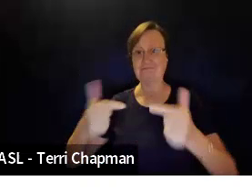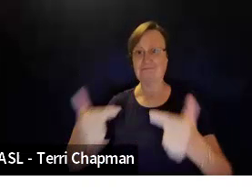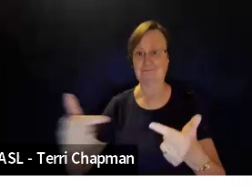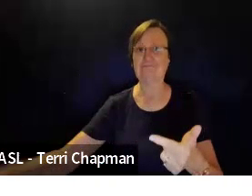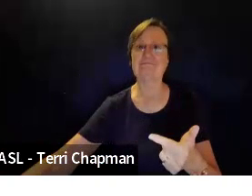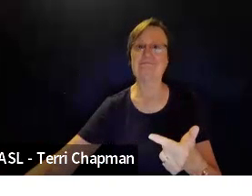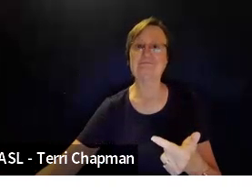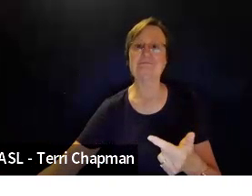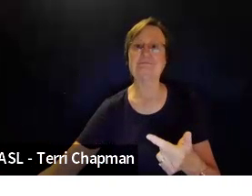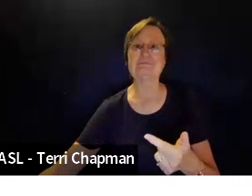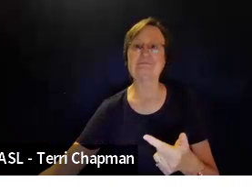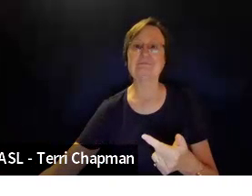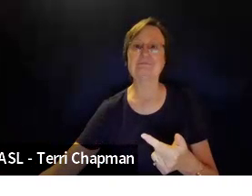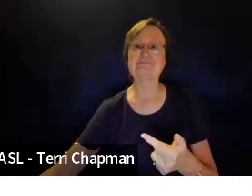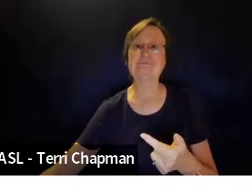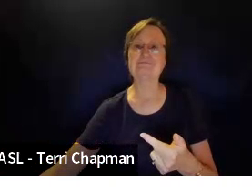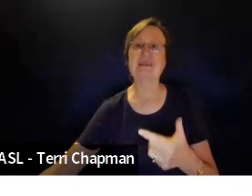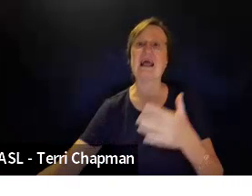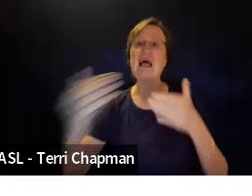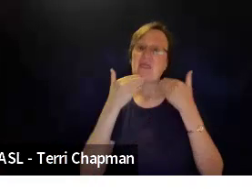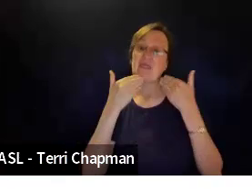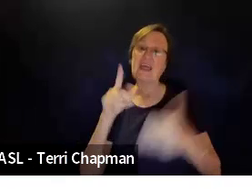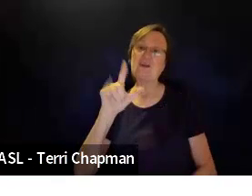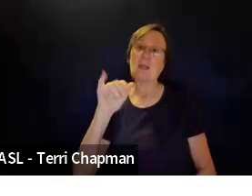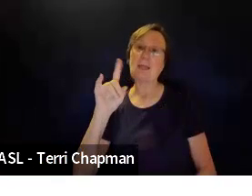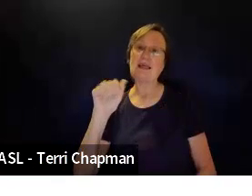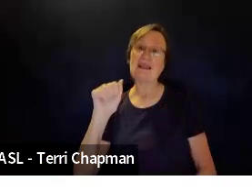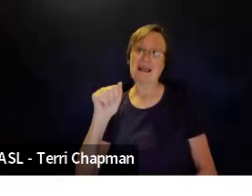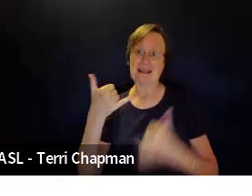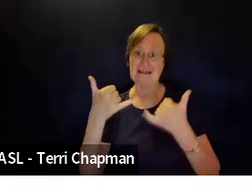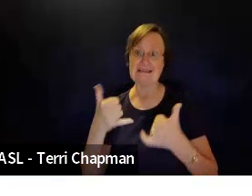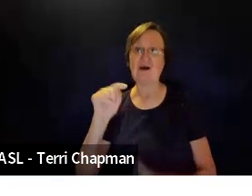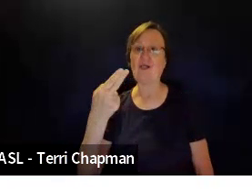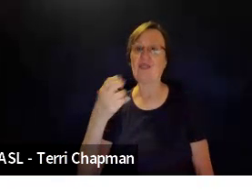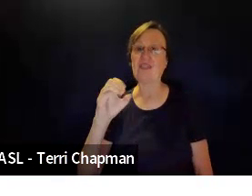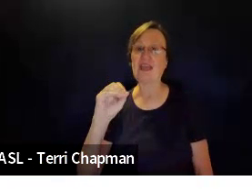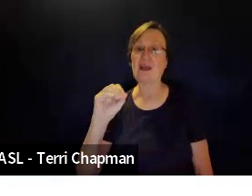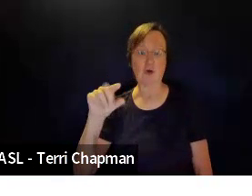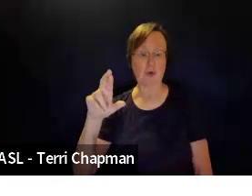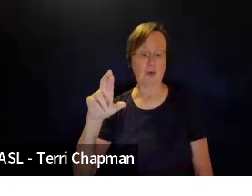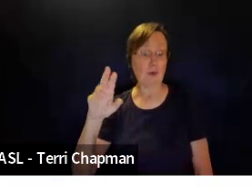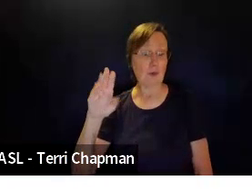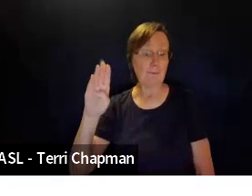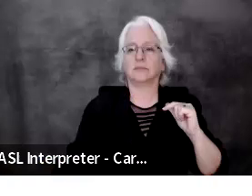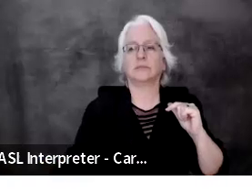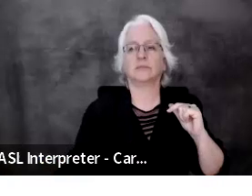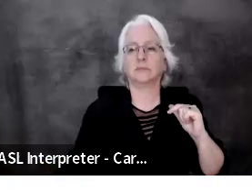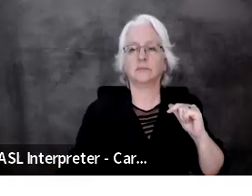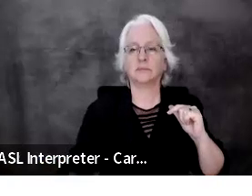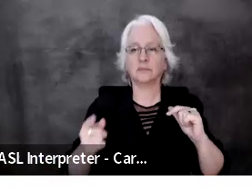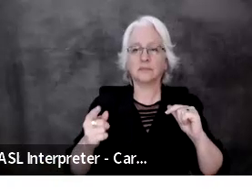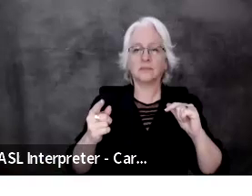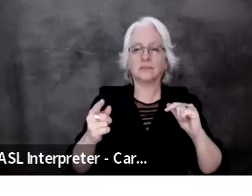Thank you, Lydia. We will now hear from Theo Brady, Executive Director,